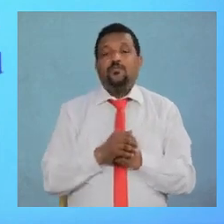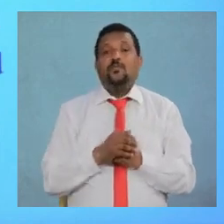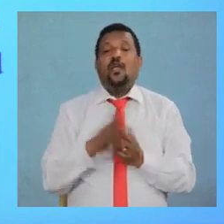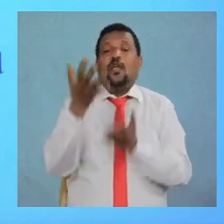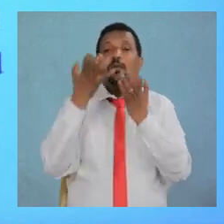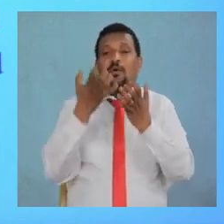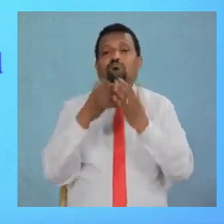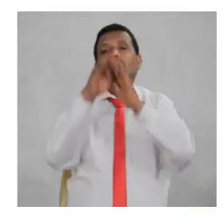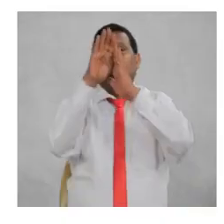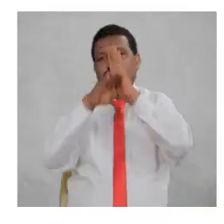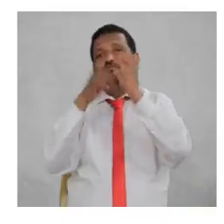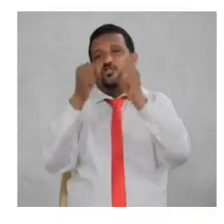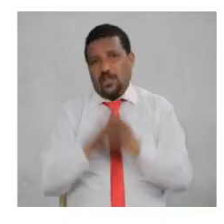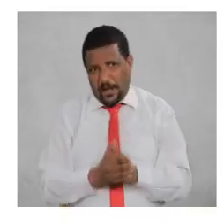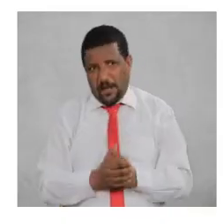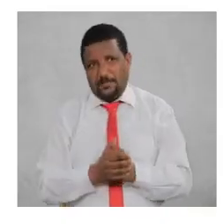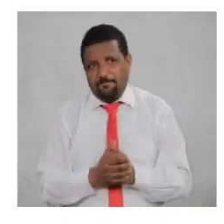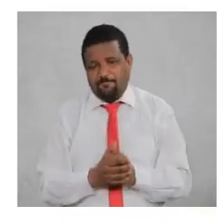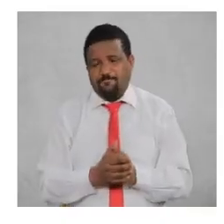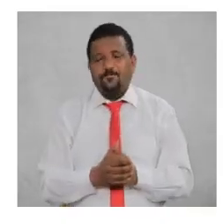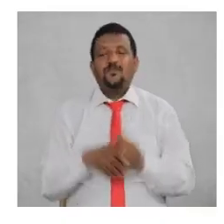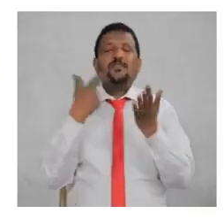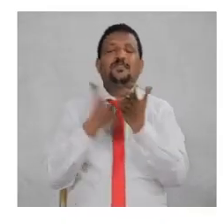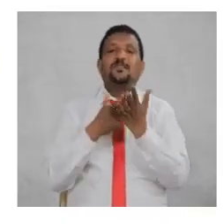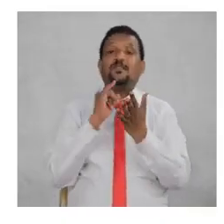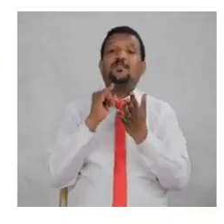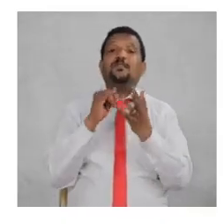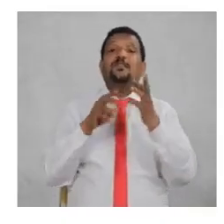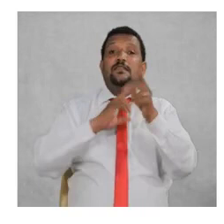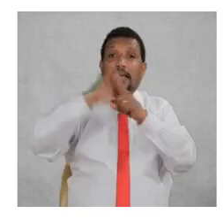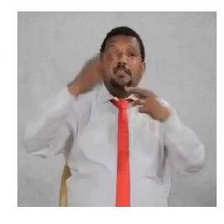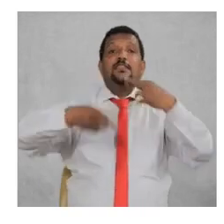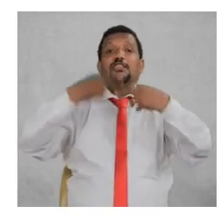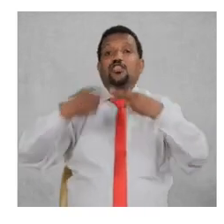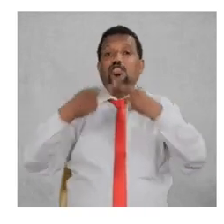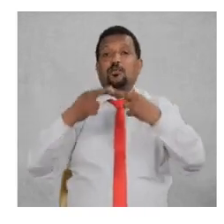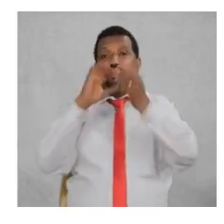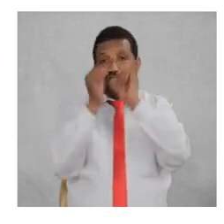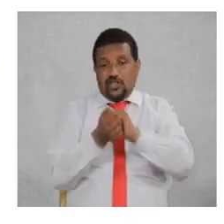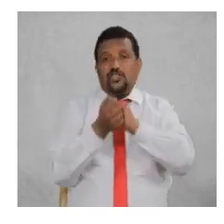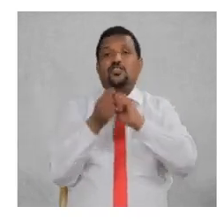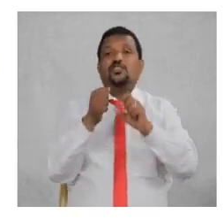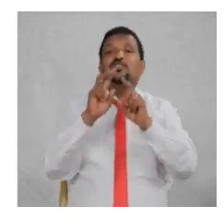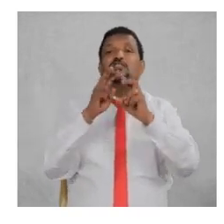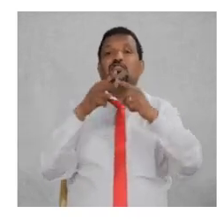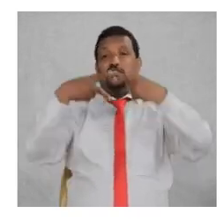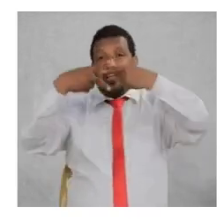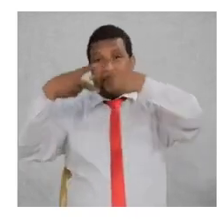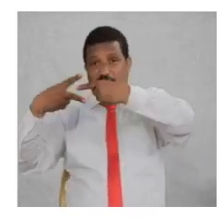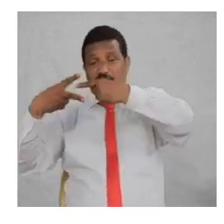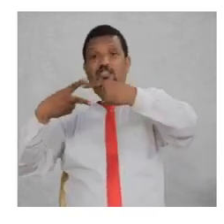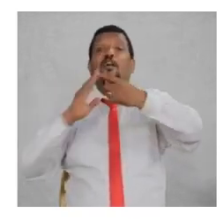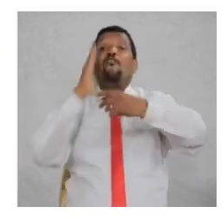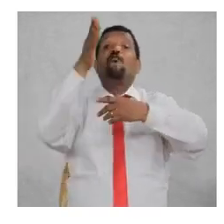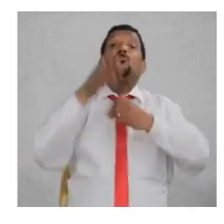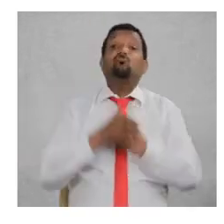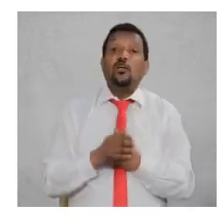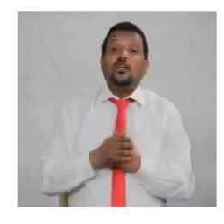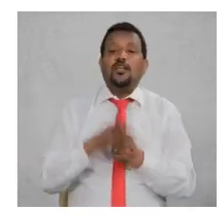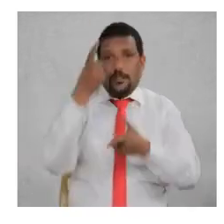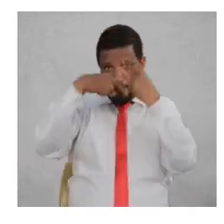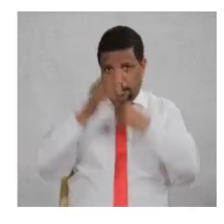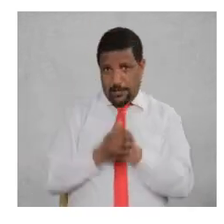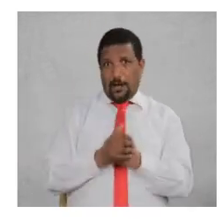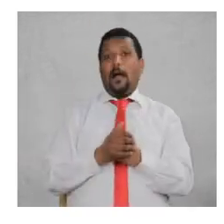for a commodity will decline. Again, there is a direct relationship between the changes in the direction of future income expectation and